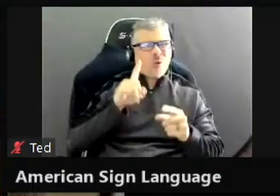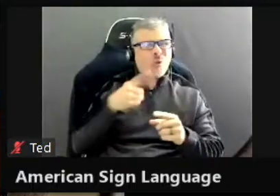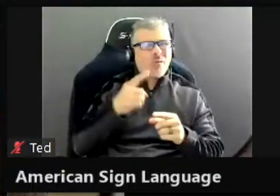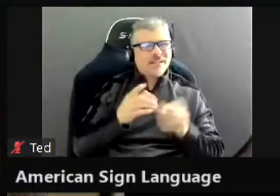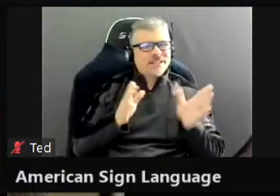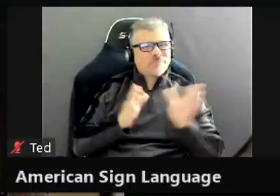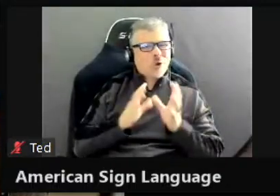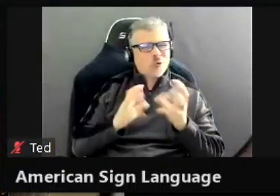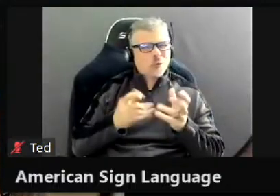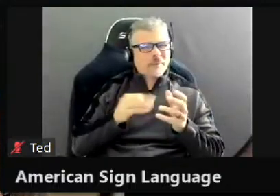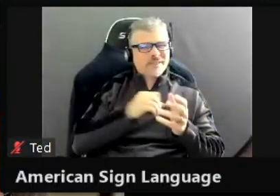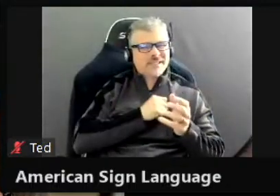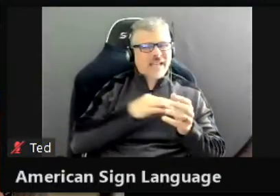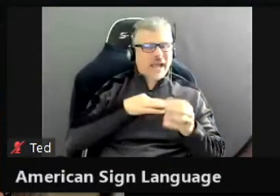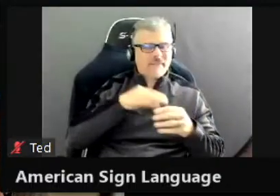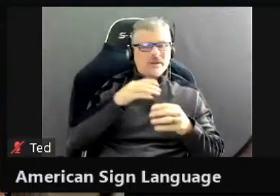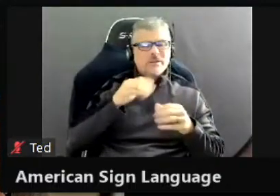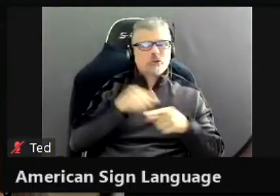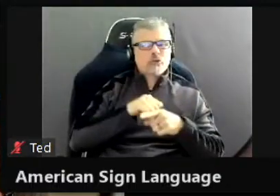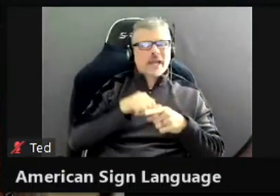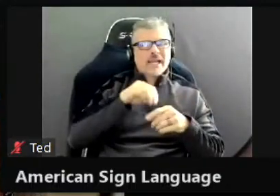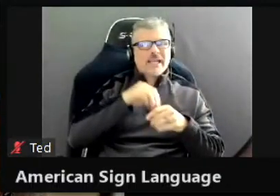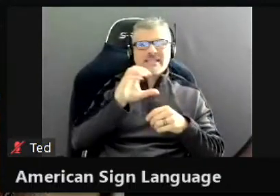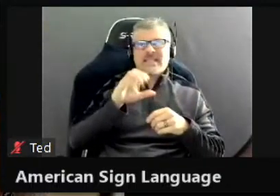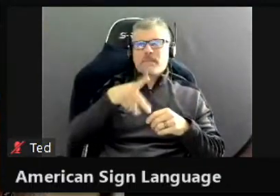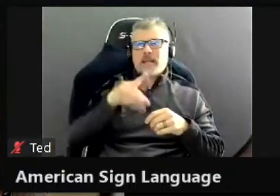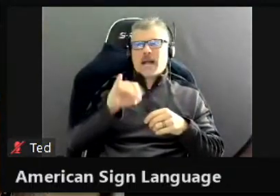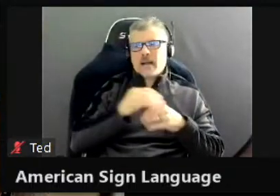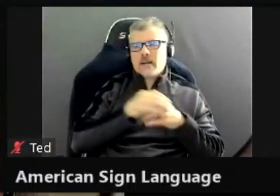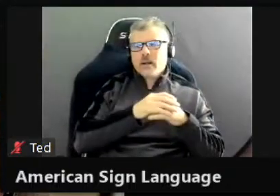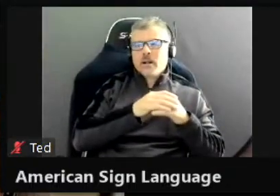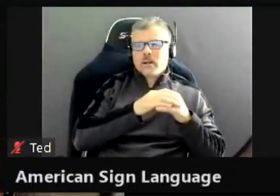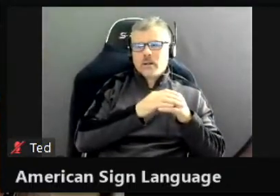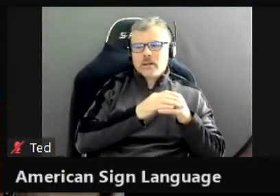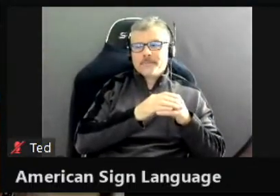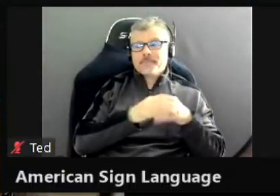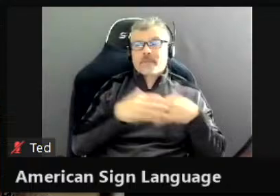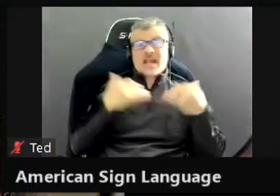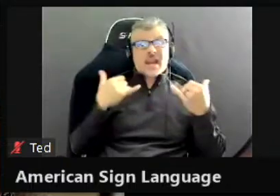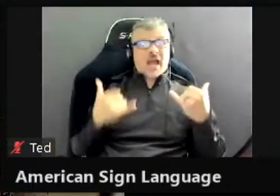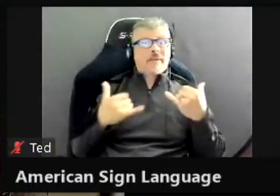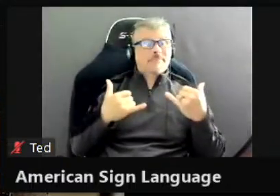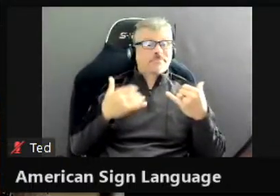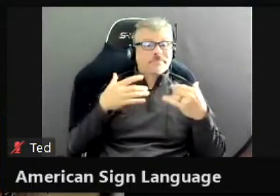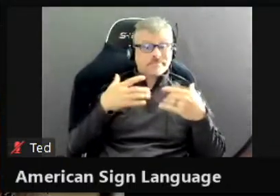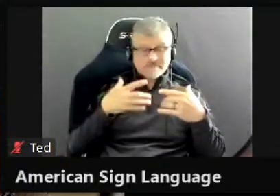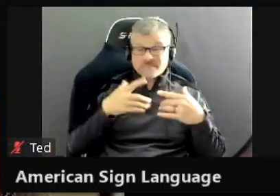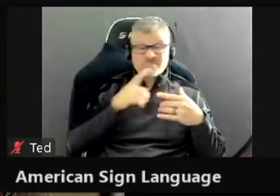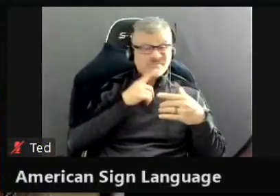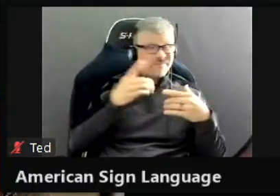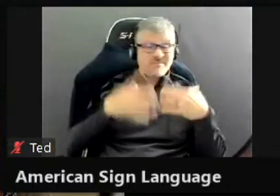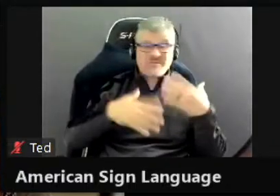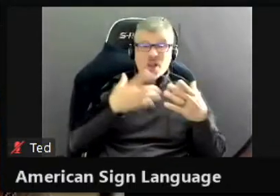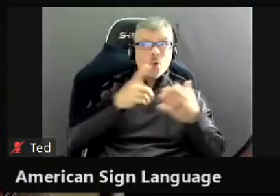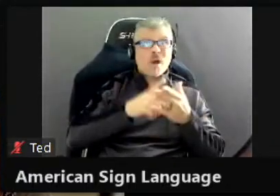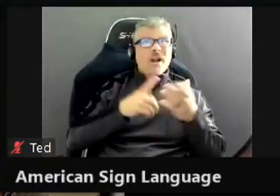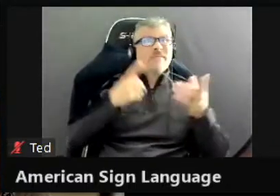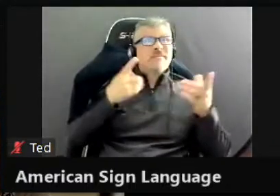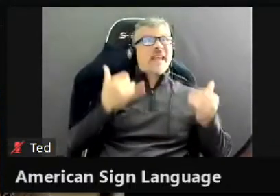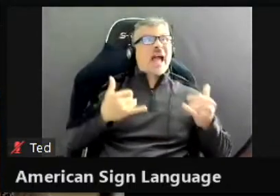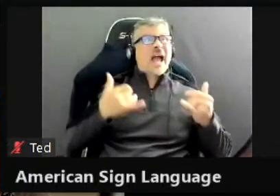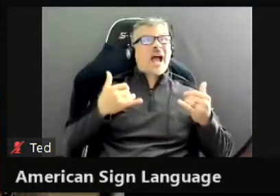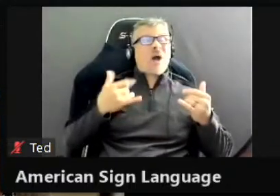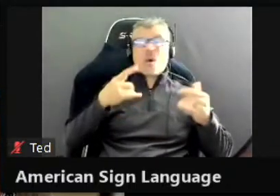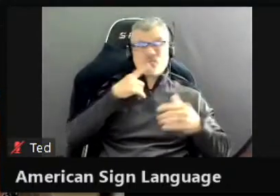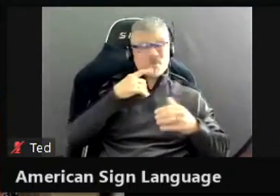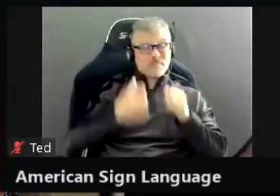in CPI. And the way things are going now, most staff need to be trained in CPI. I also